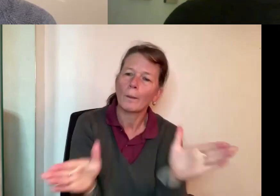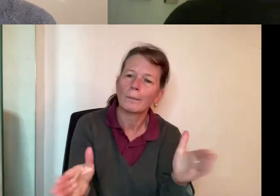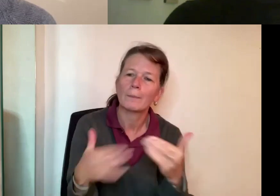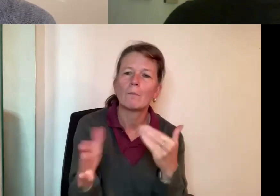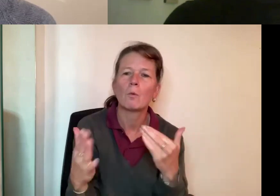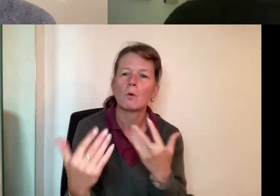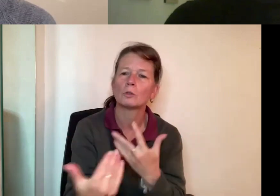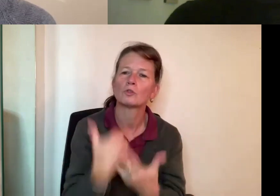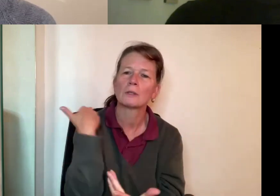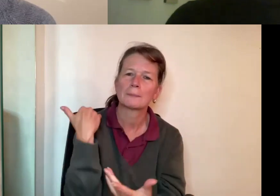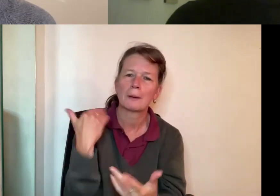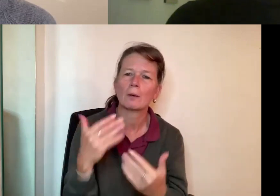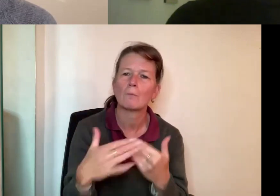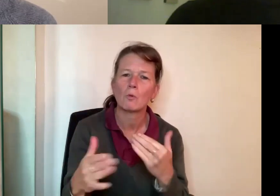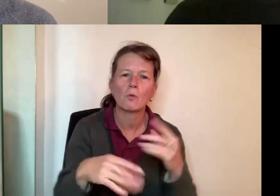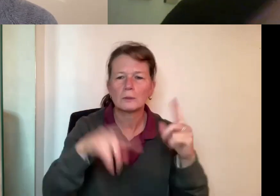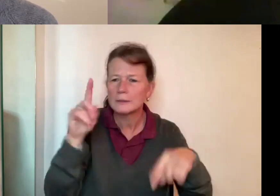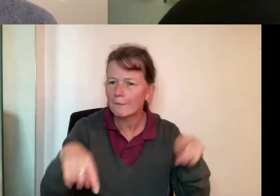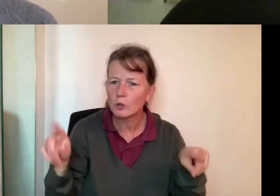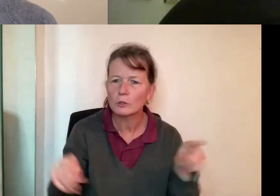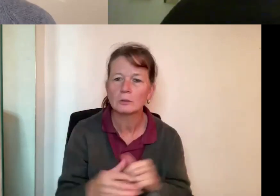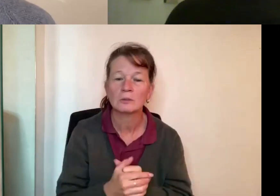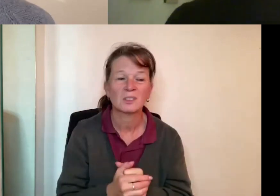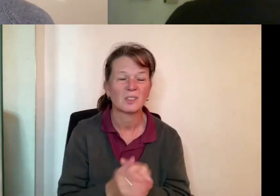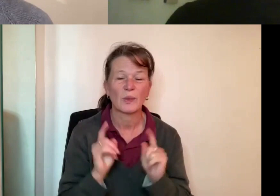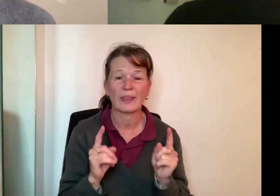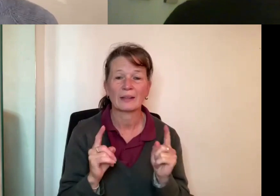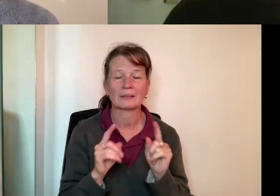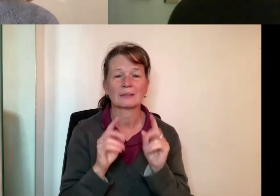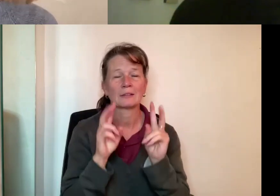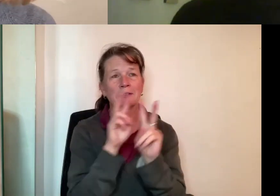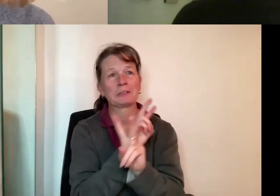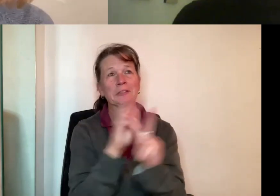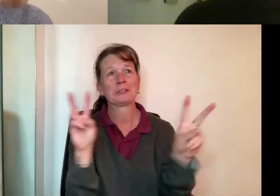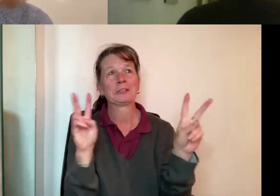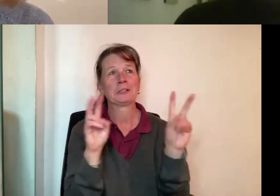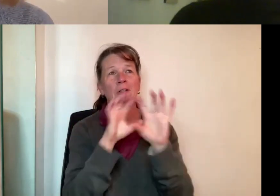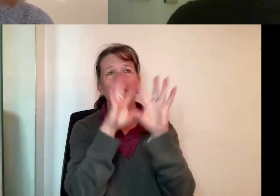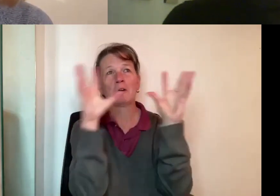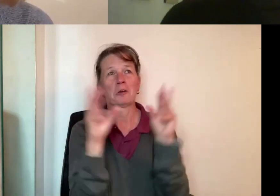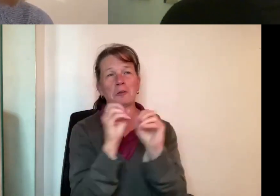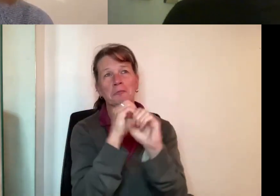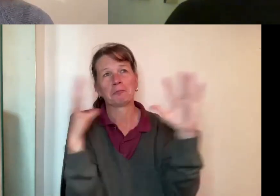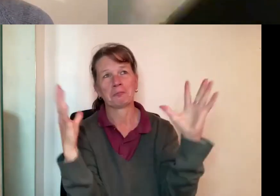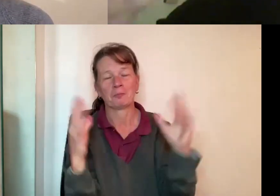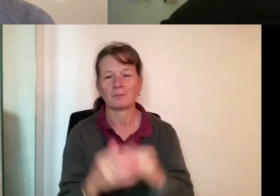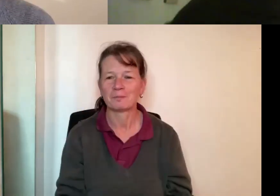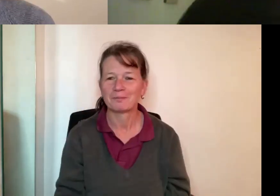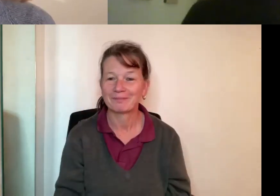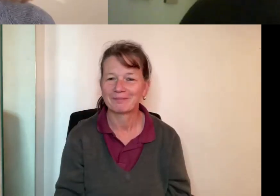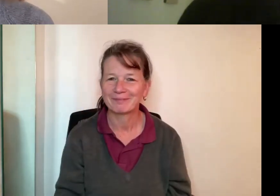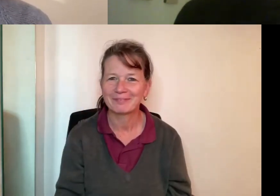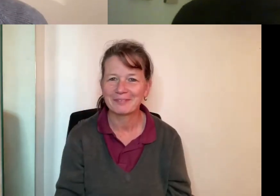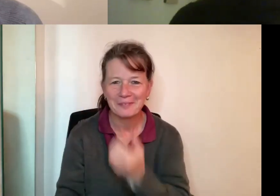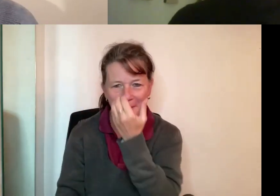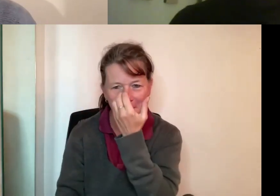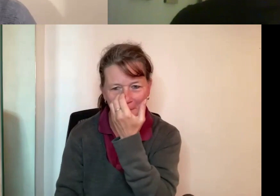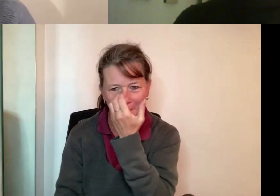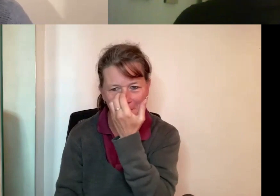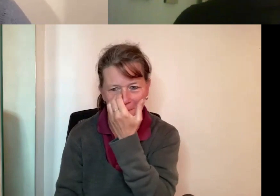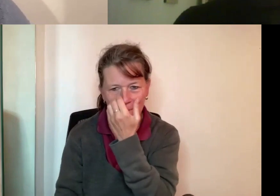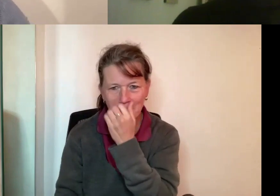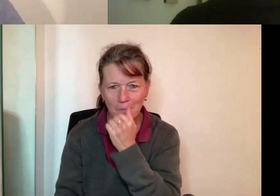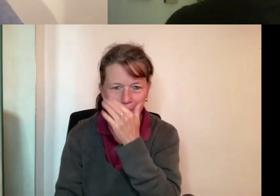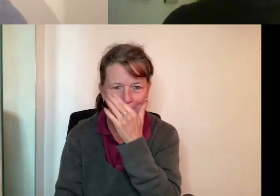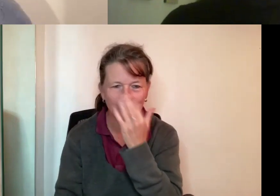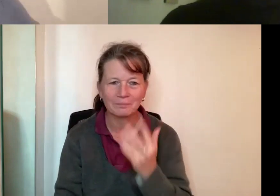and more diverse. So that's a sort of overarching splurge for you, Toria. And maybe we can hop on various bits. For